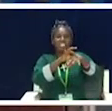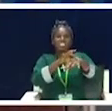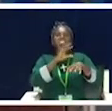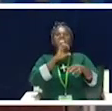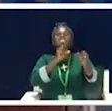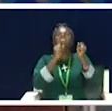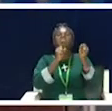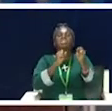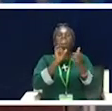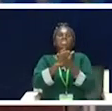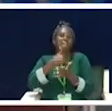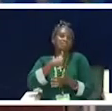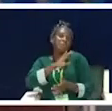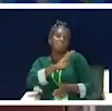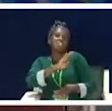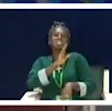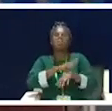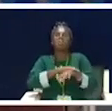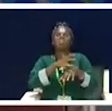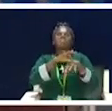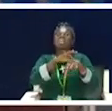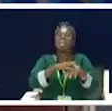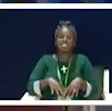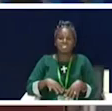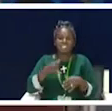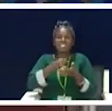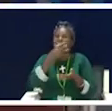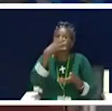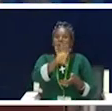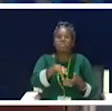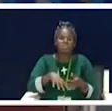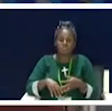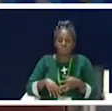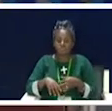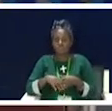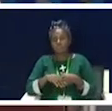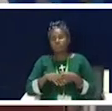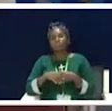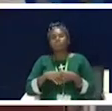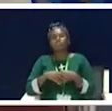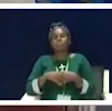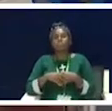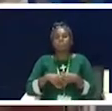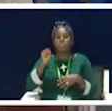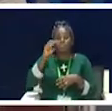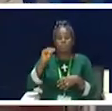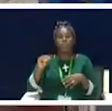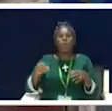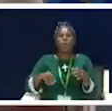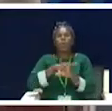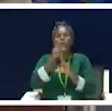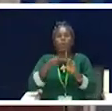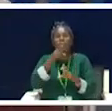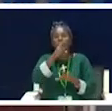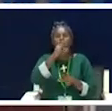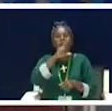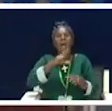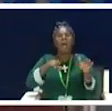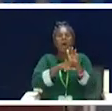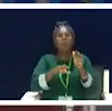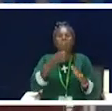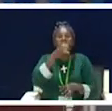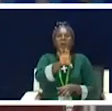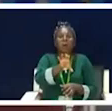of flesh your strength, according to Jeremiah 17:5, you are cursed. So when you are under curse, you will